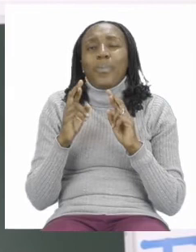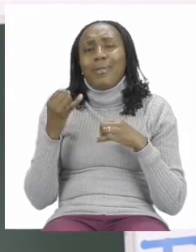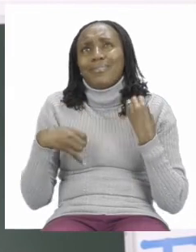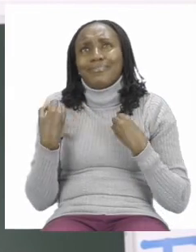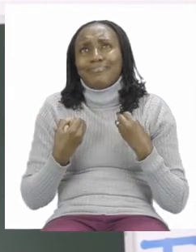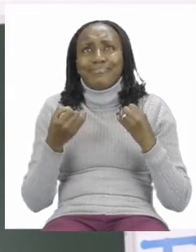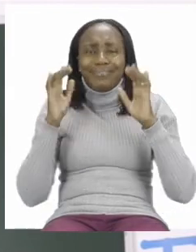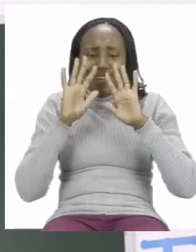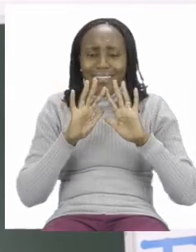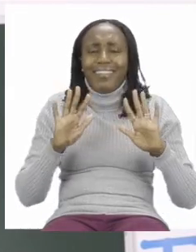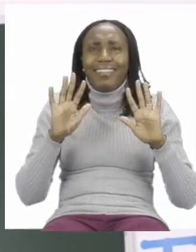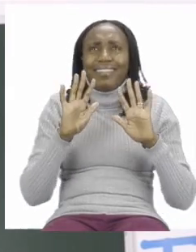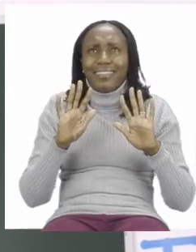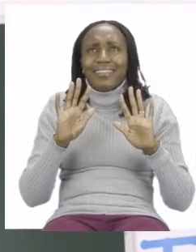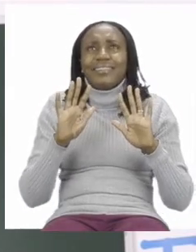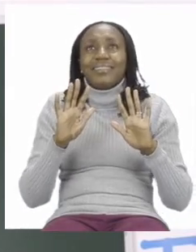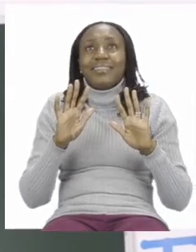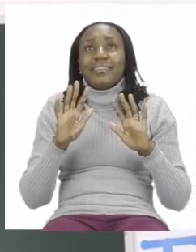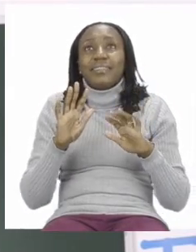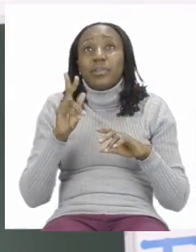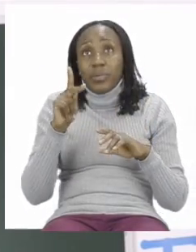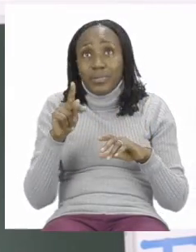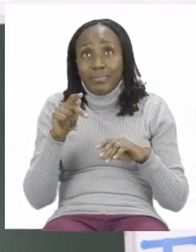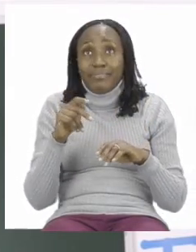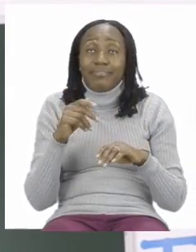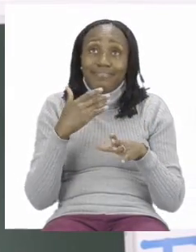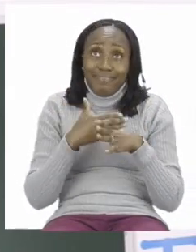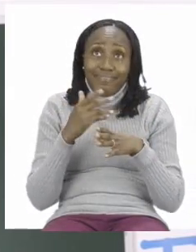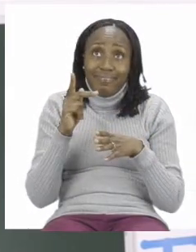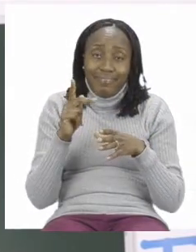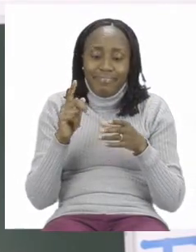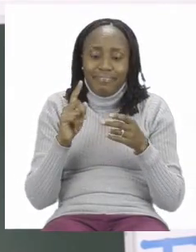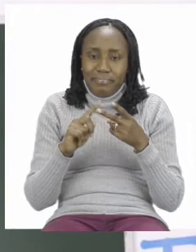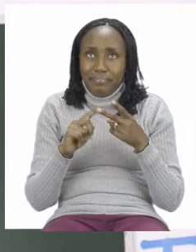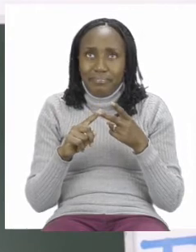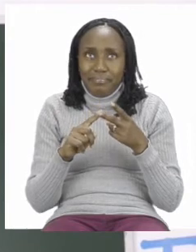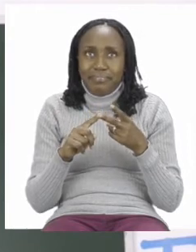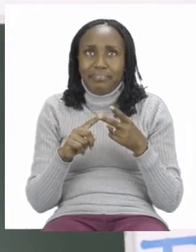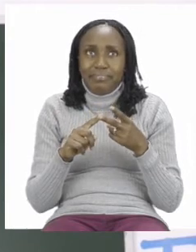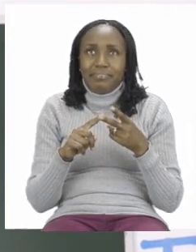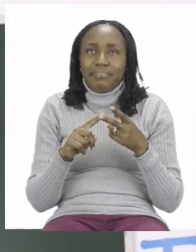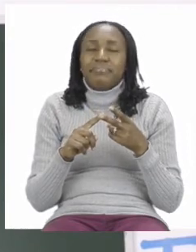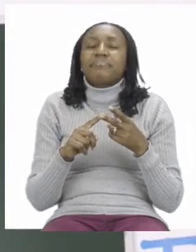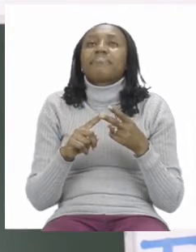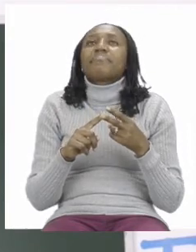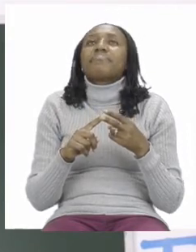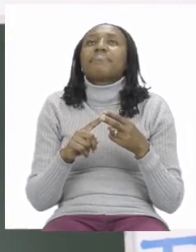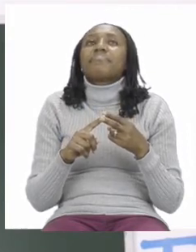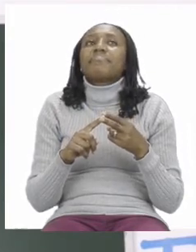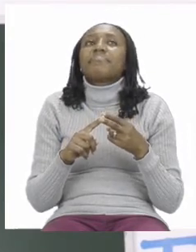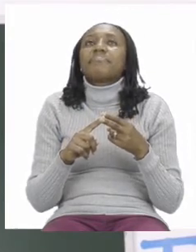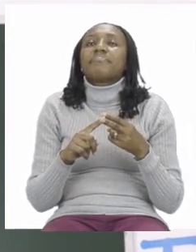those pictures. But before we finish coloring, let's quickly see what we have to